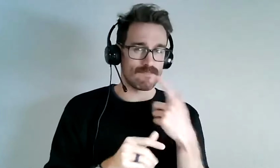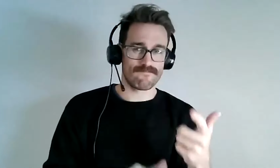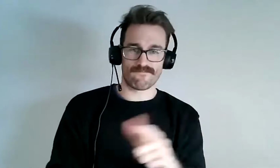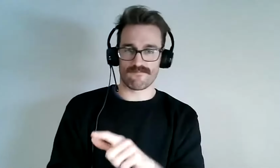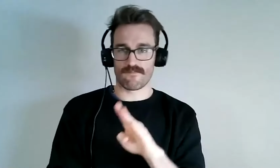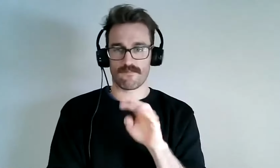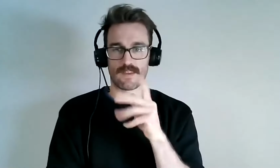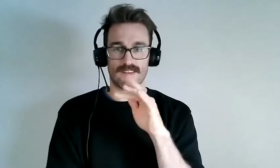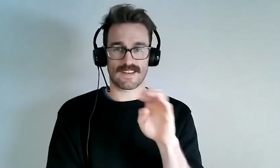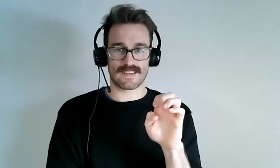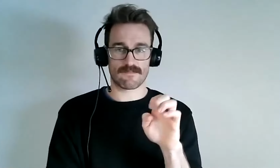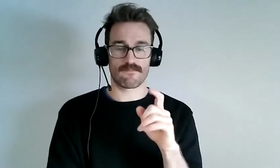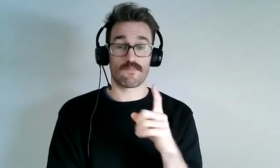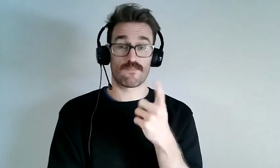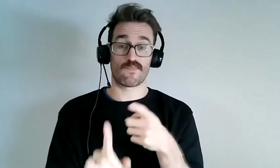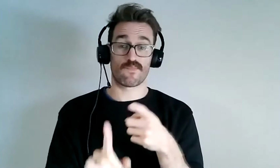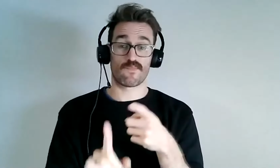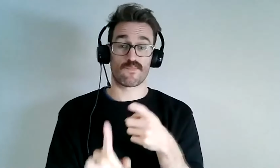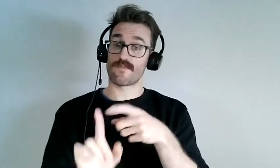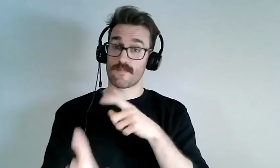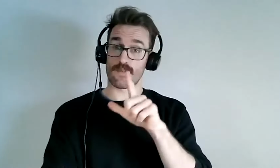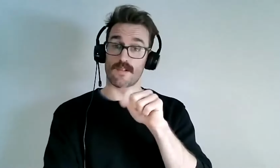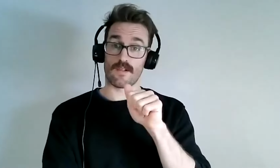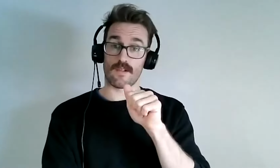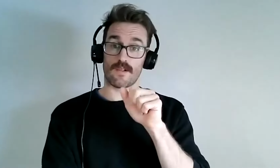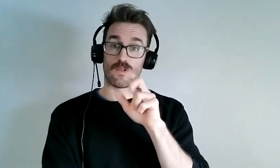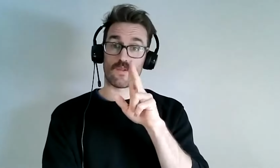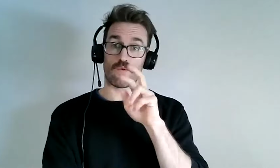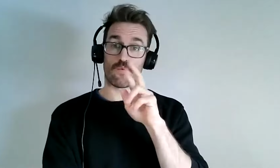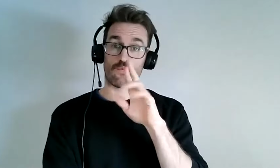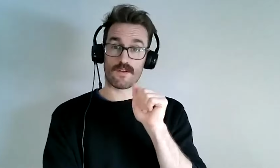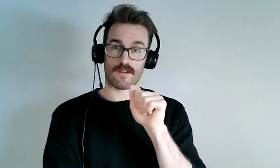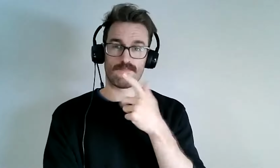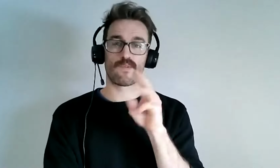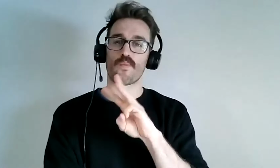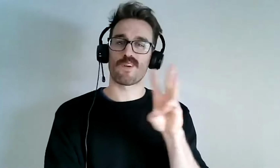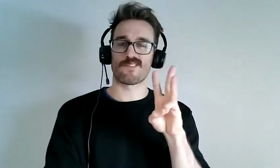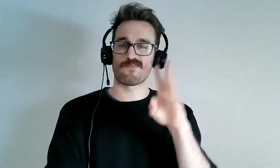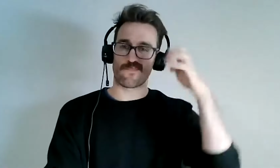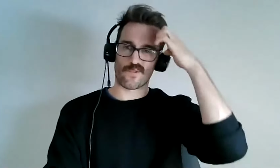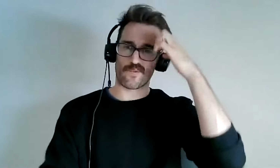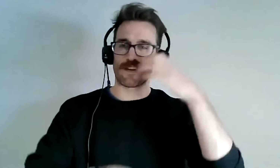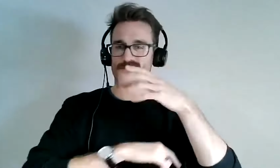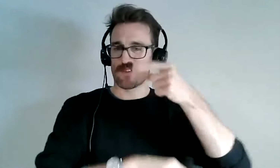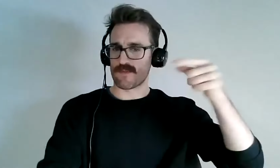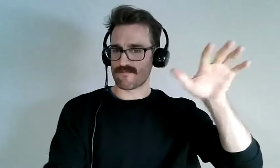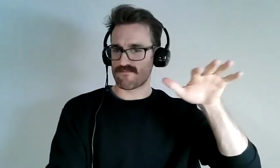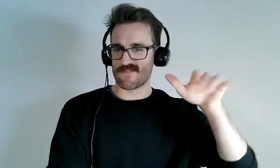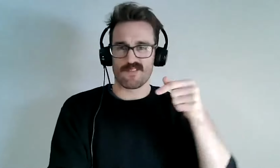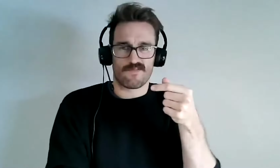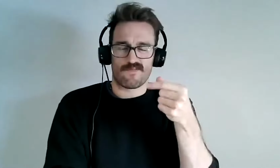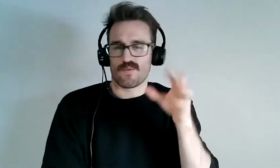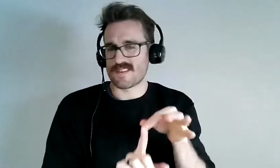question from Laura asking the Western European governments, with some narrow exceptions such as